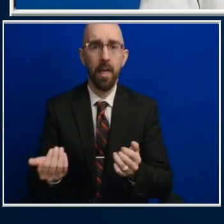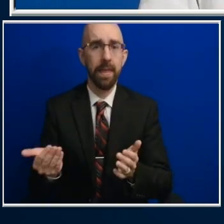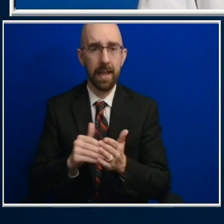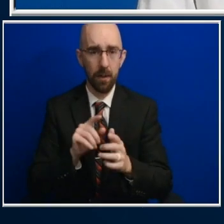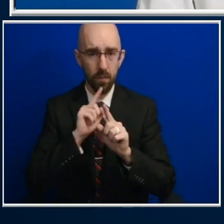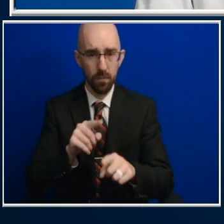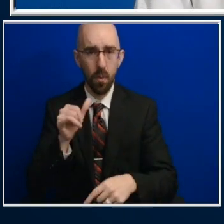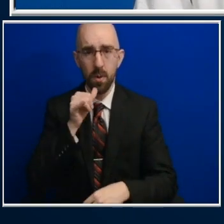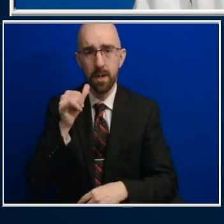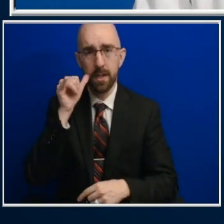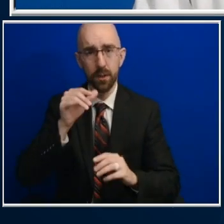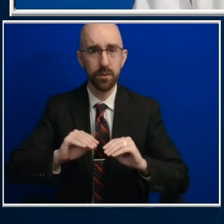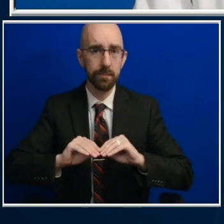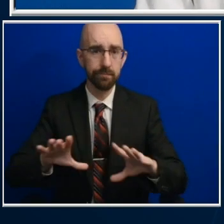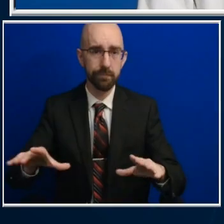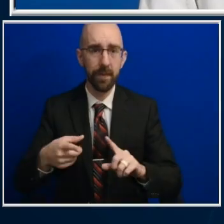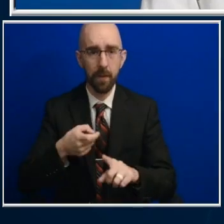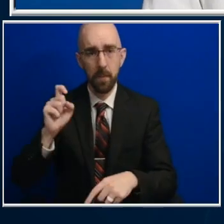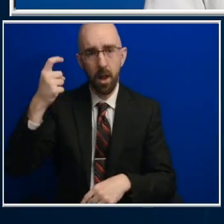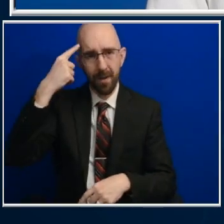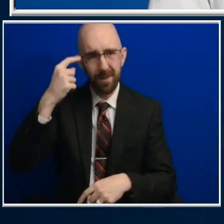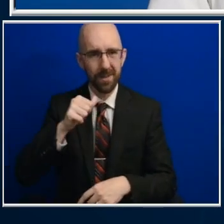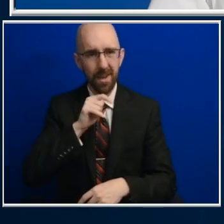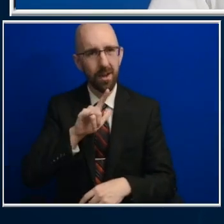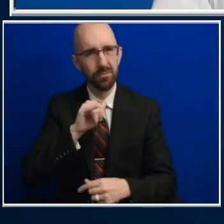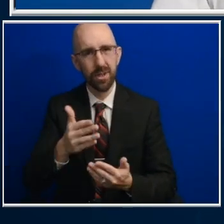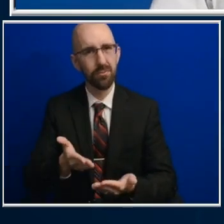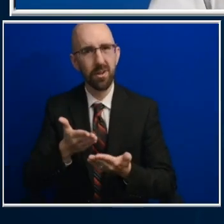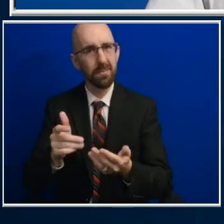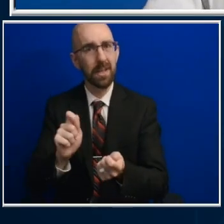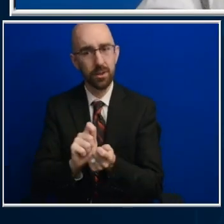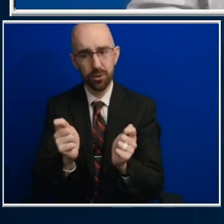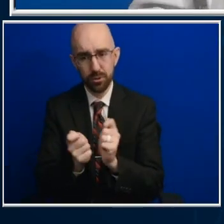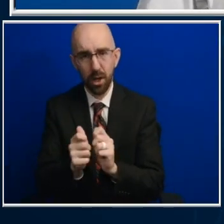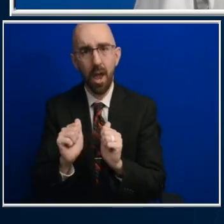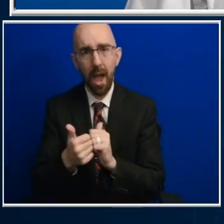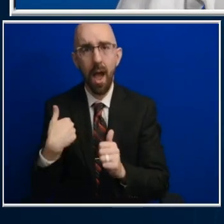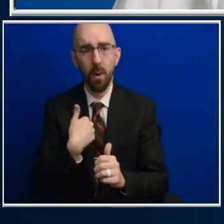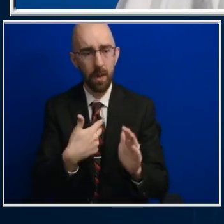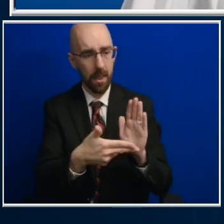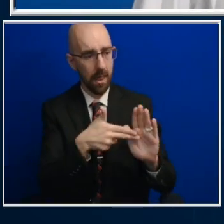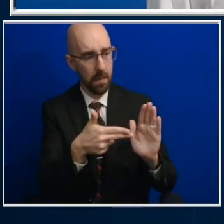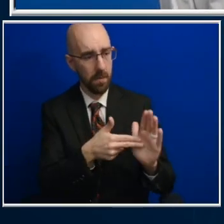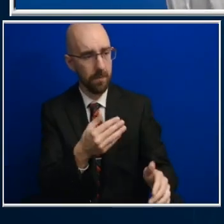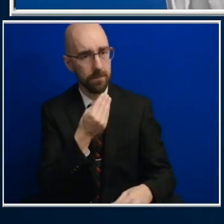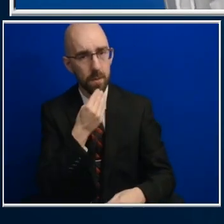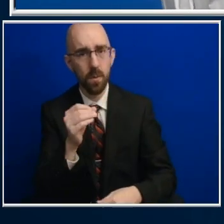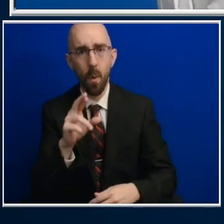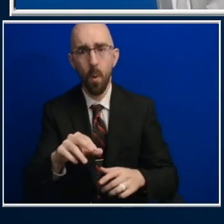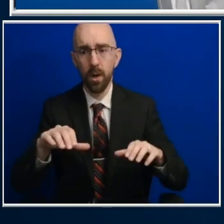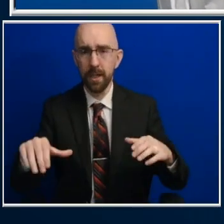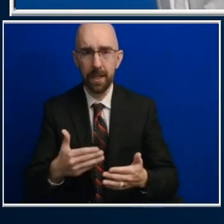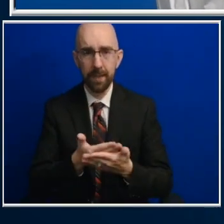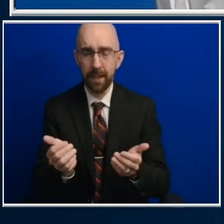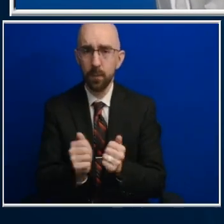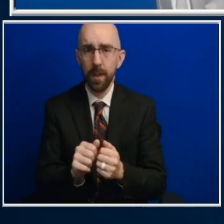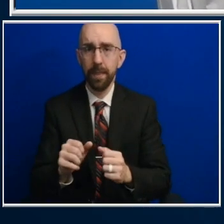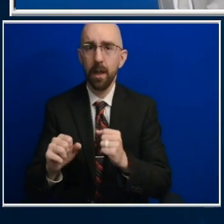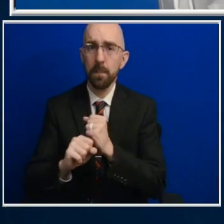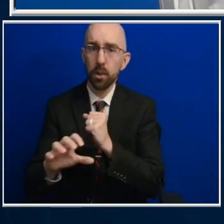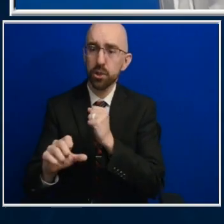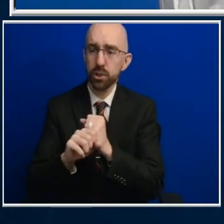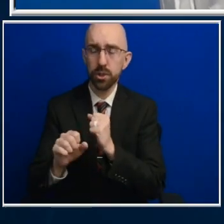yesterday from the government didn't really recommend any changes in how we labeled food or how we did things with commercials or how we presented food